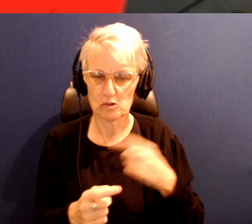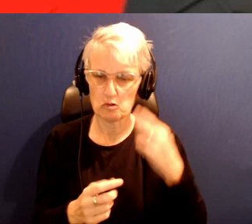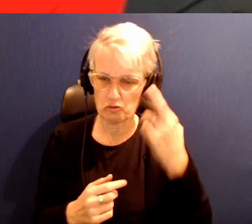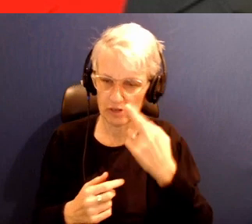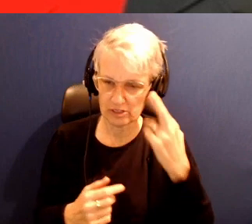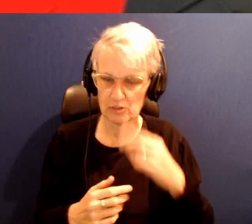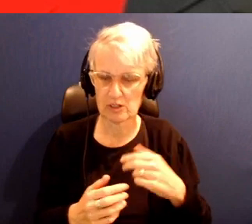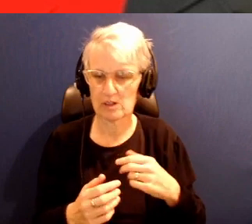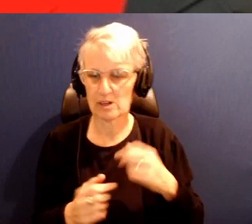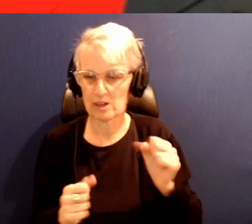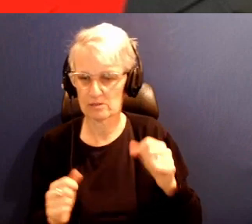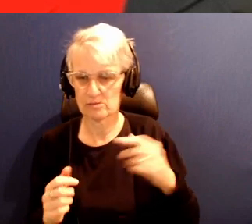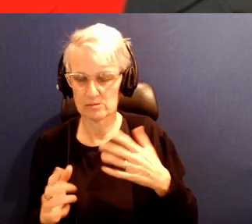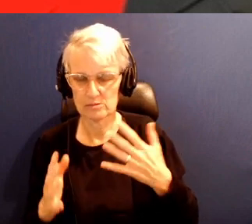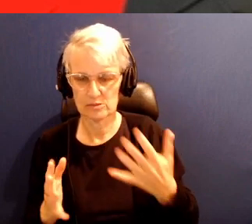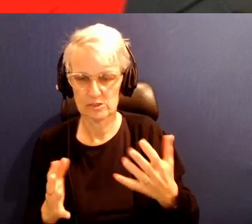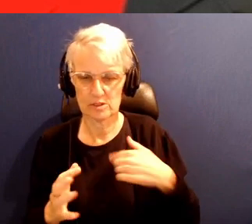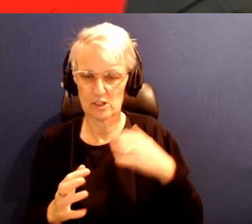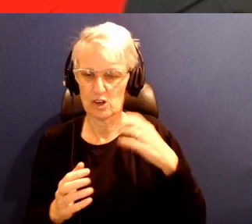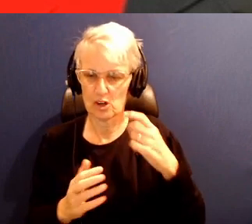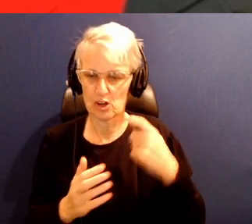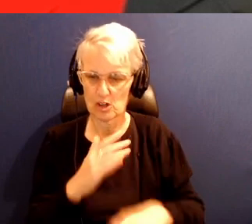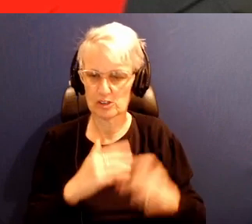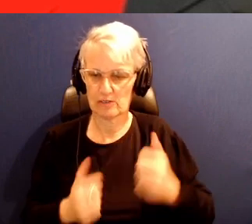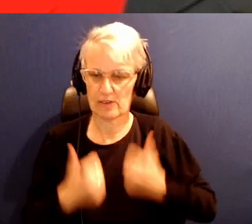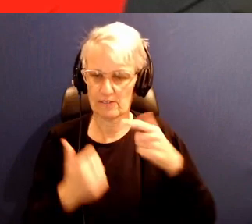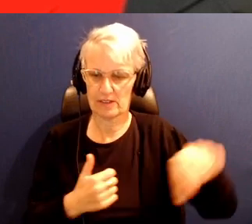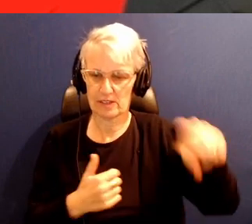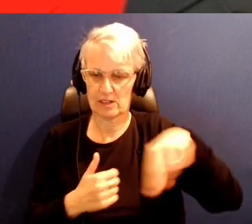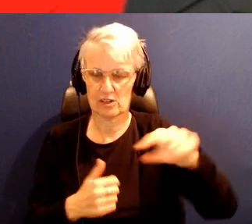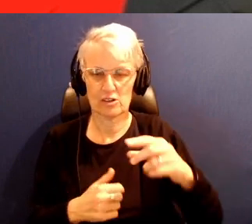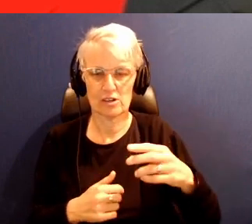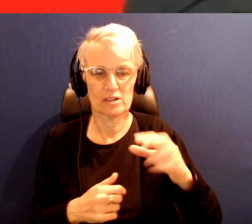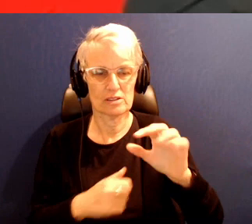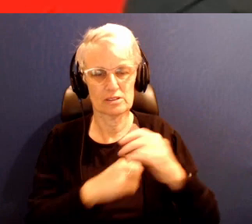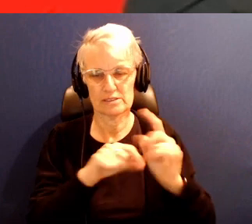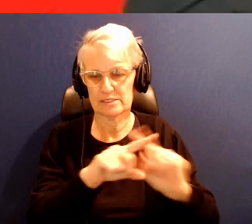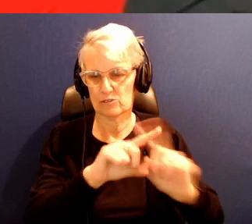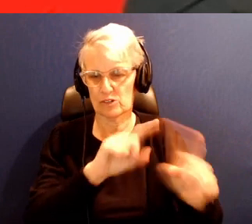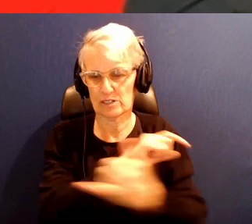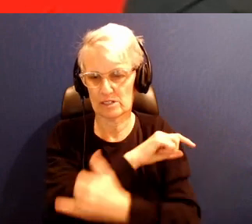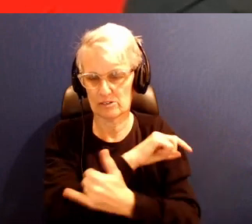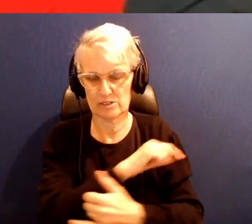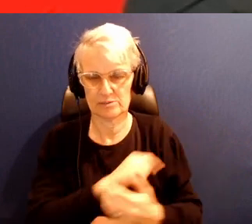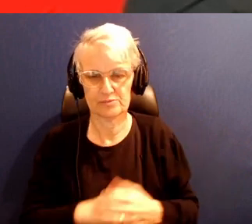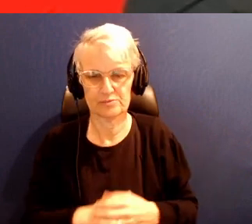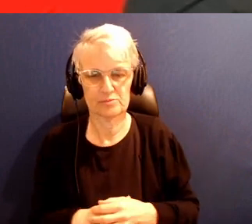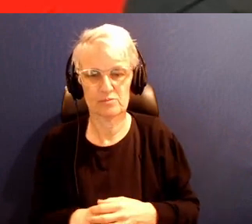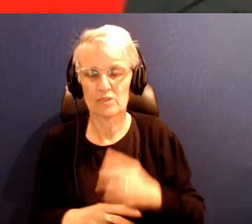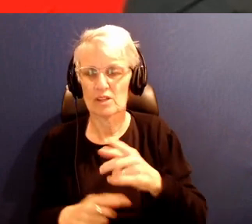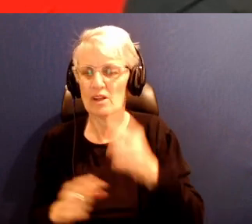youth's living expenses and the cost of living in the host countries. Please take into